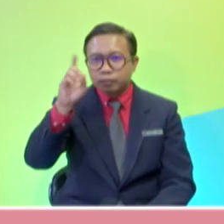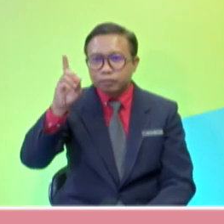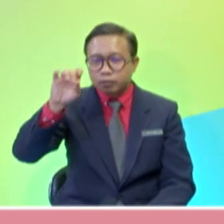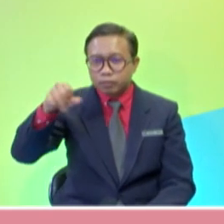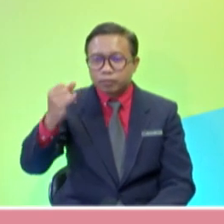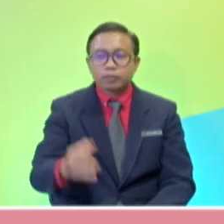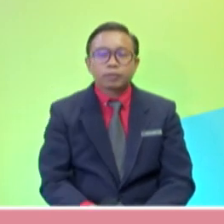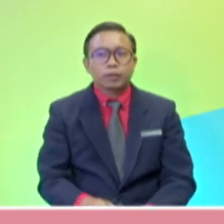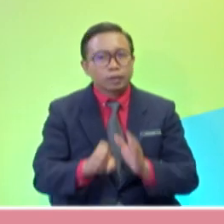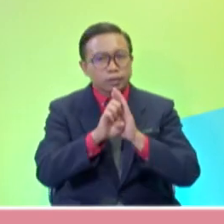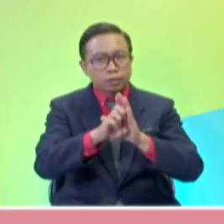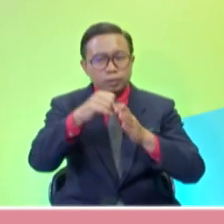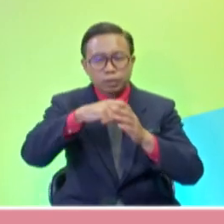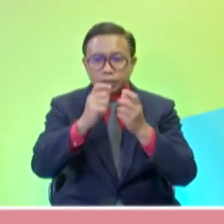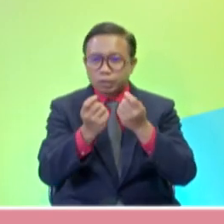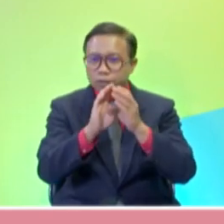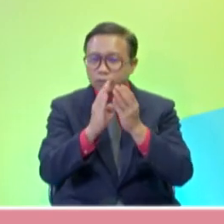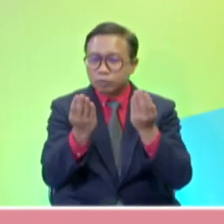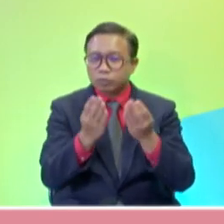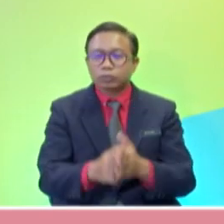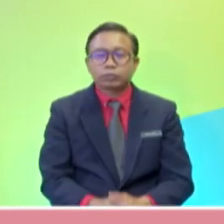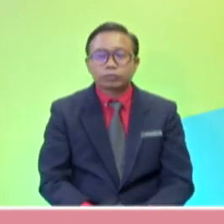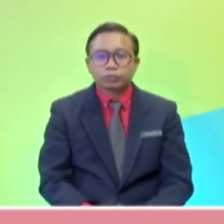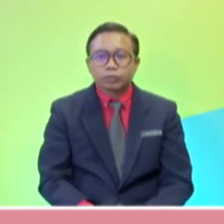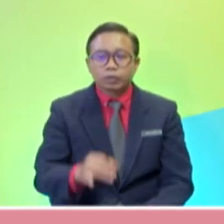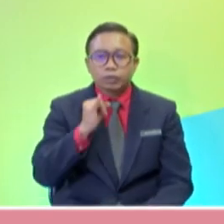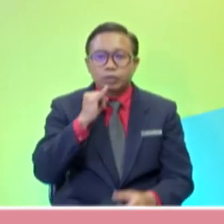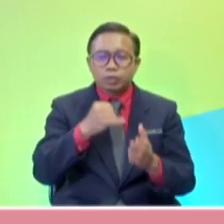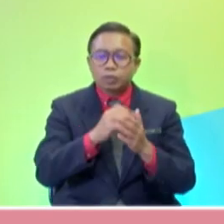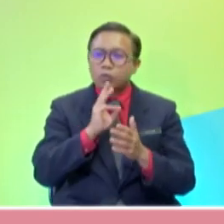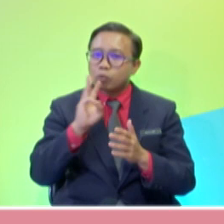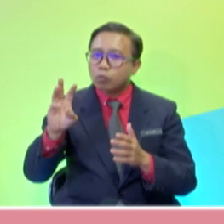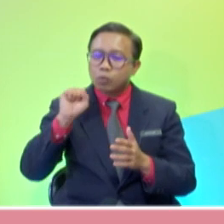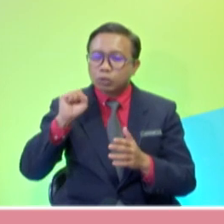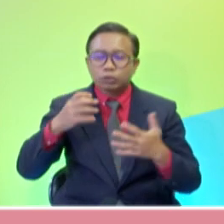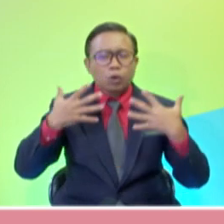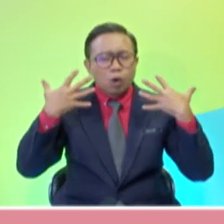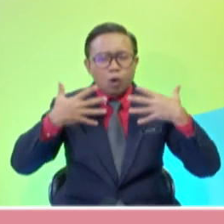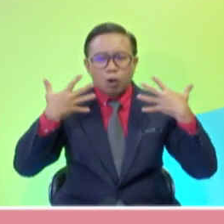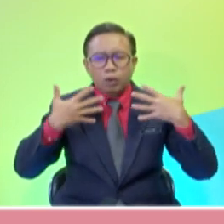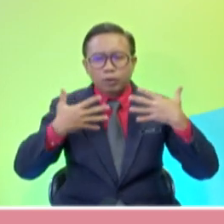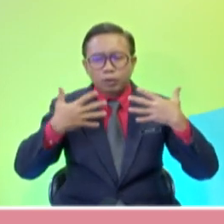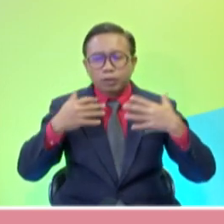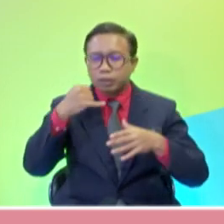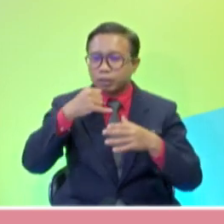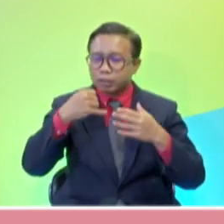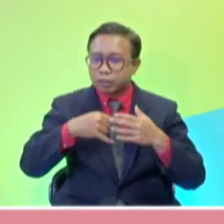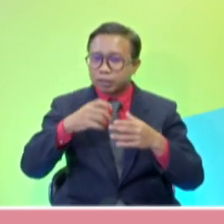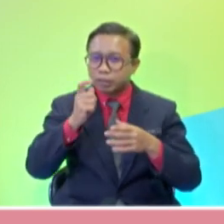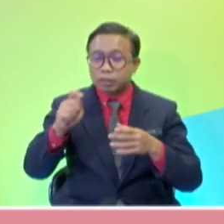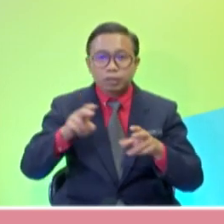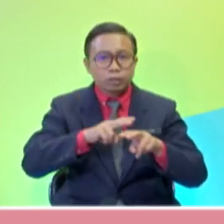example given in the textbook, it was hot on the train. So hot is an adjective to describe the